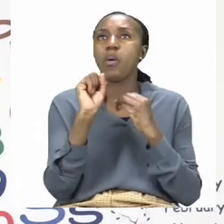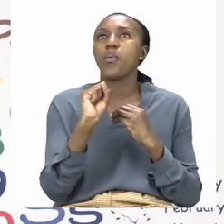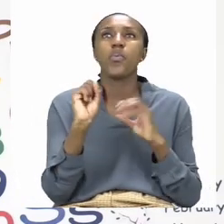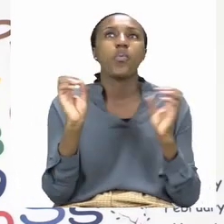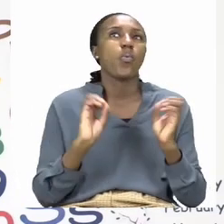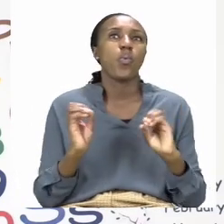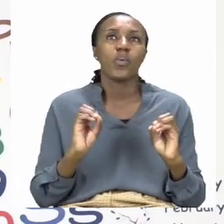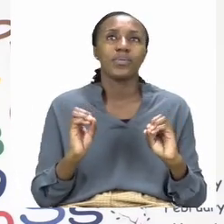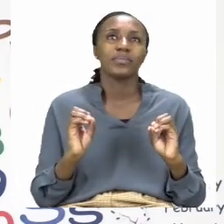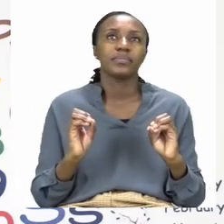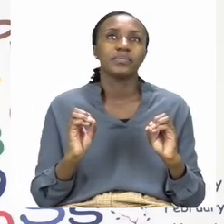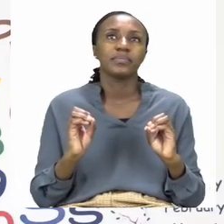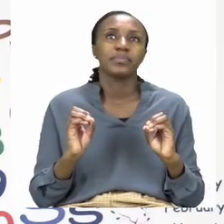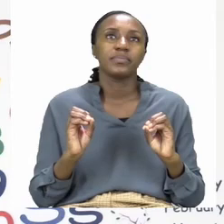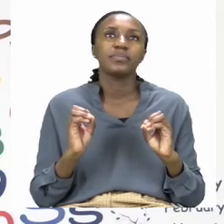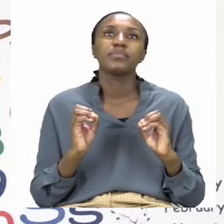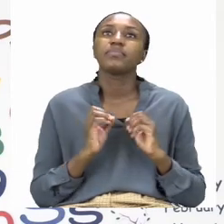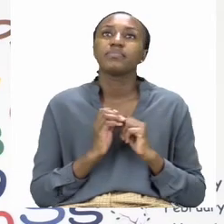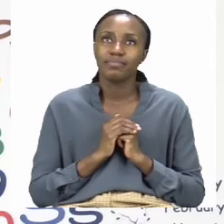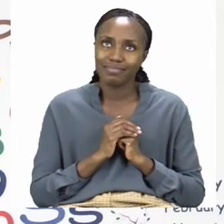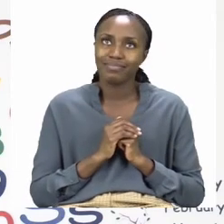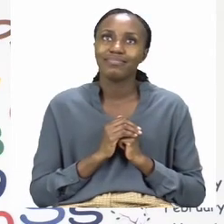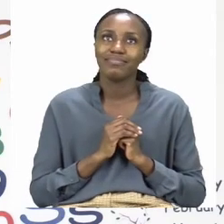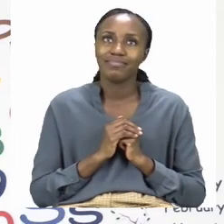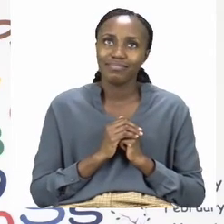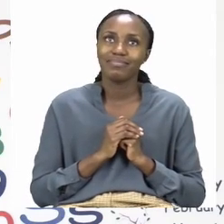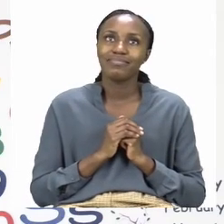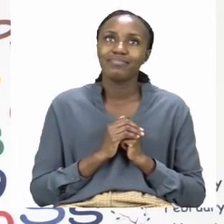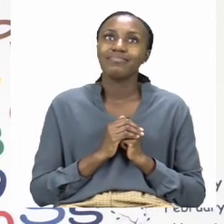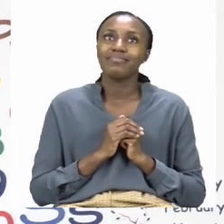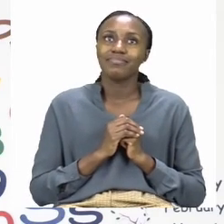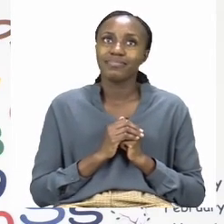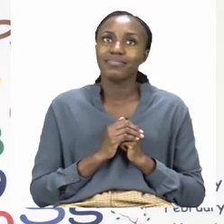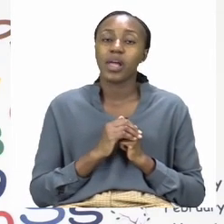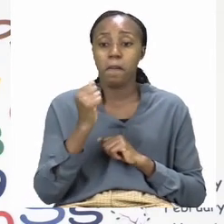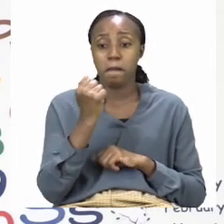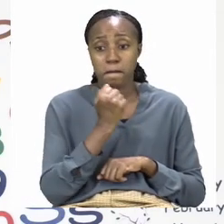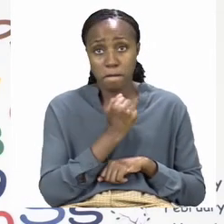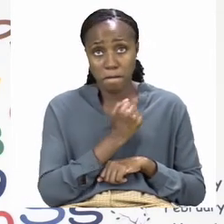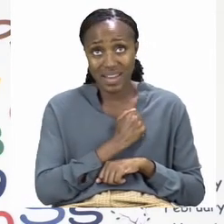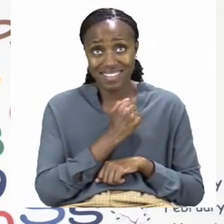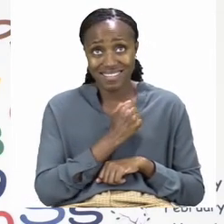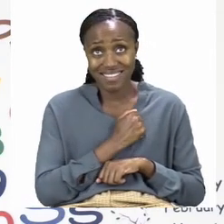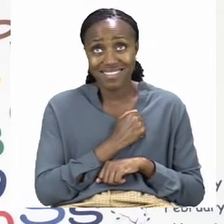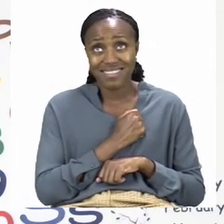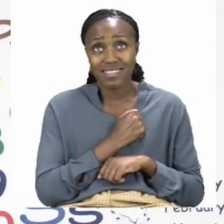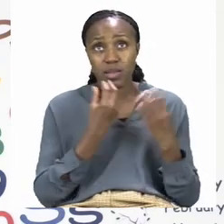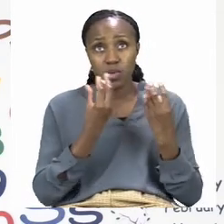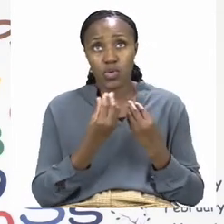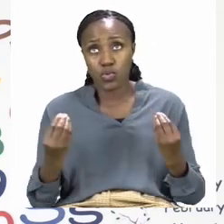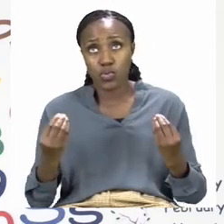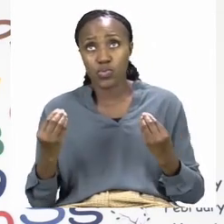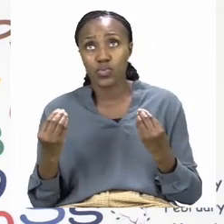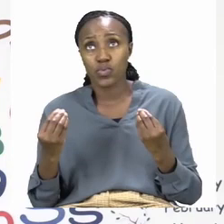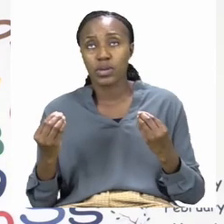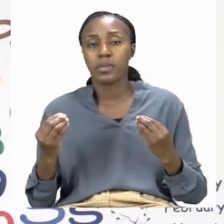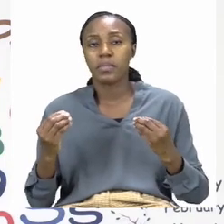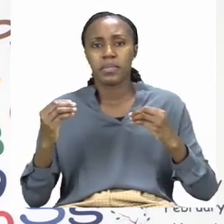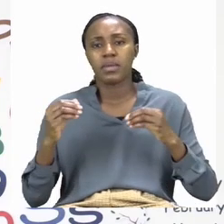pick. So now your sentence will read, the moms pick up